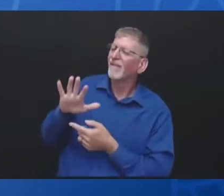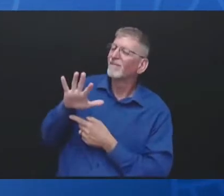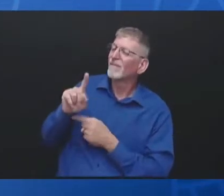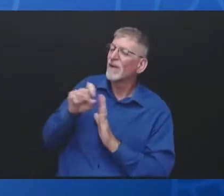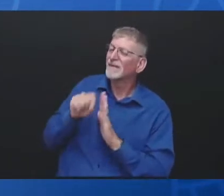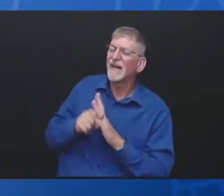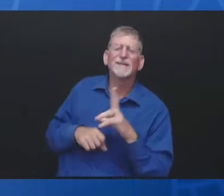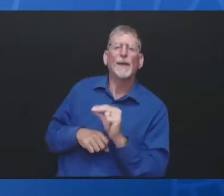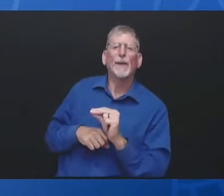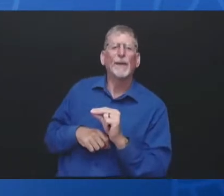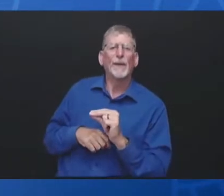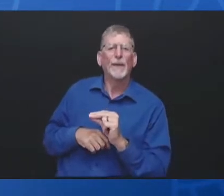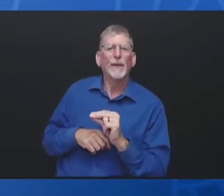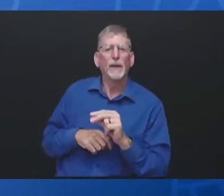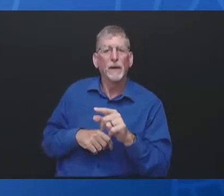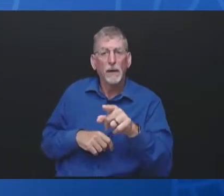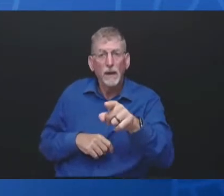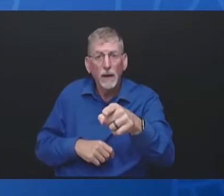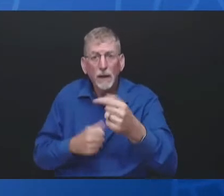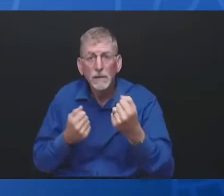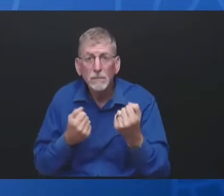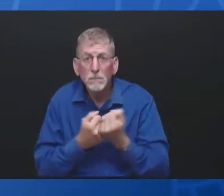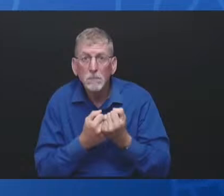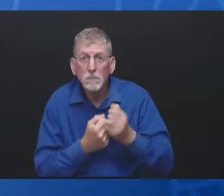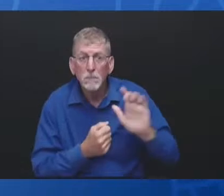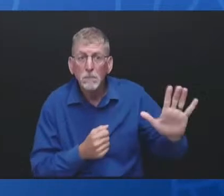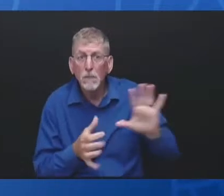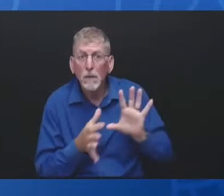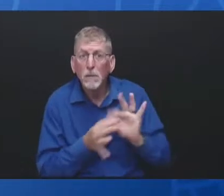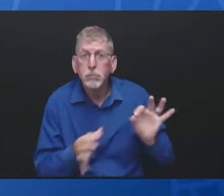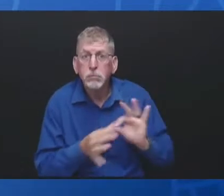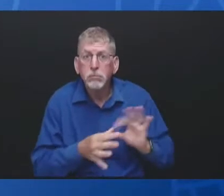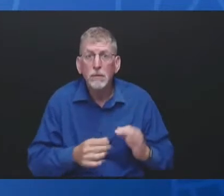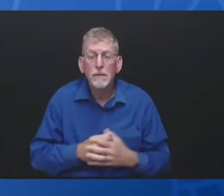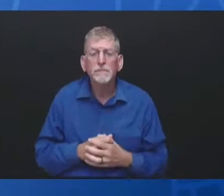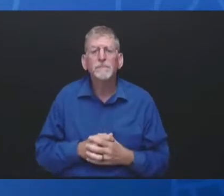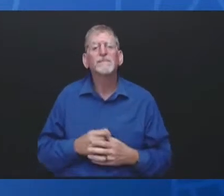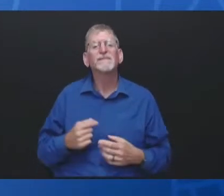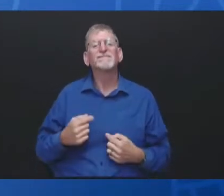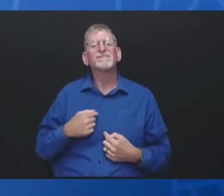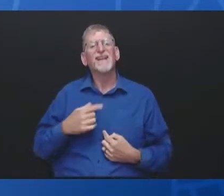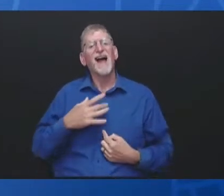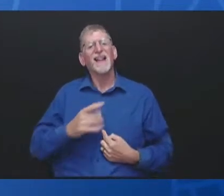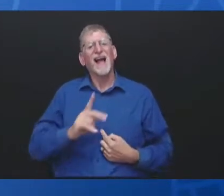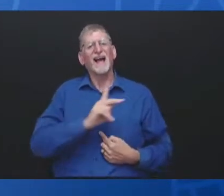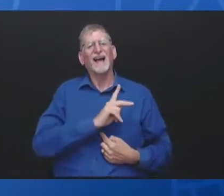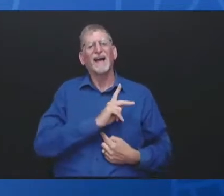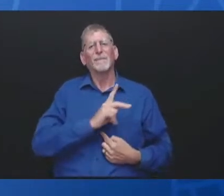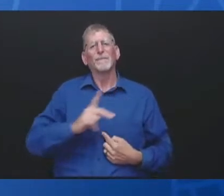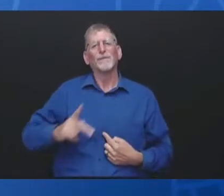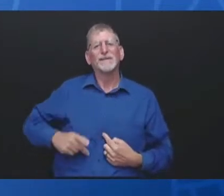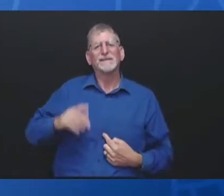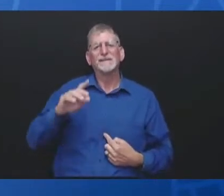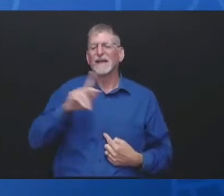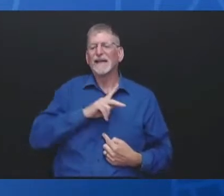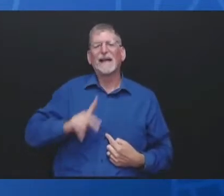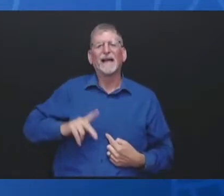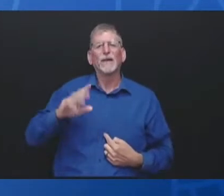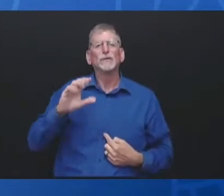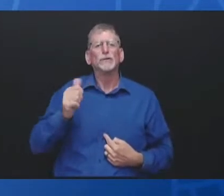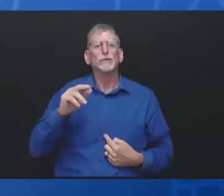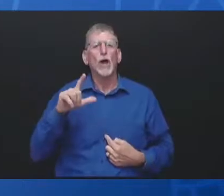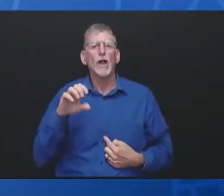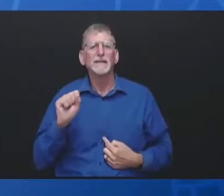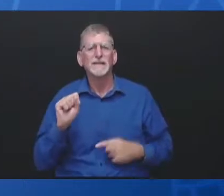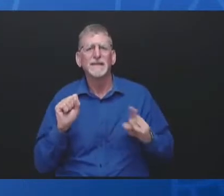sentiments? I'm a fan of Prince Charles, King Charles, and of Prince